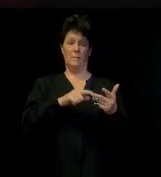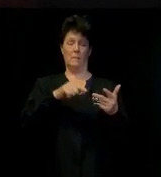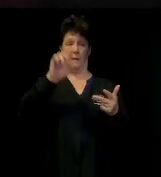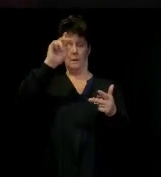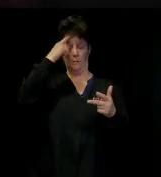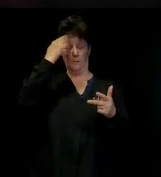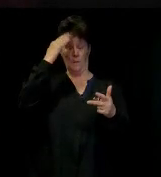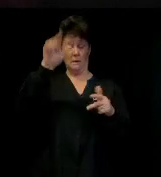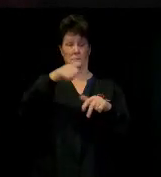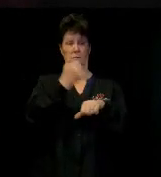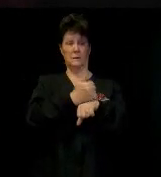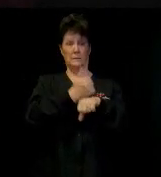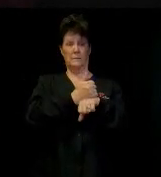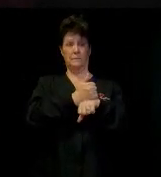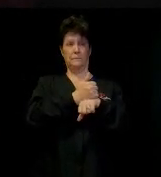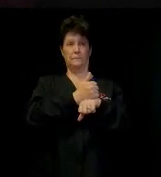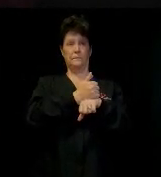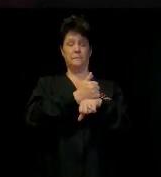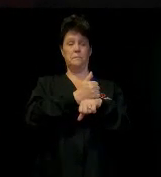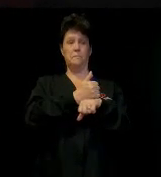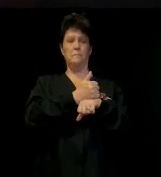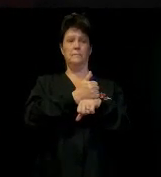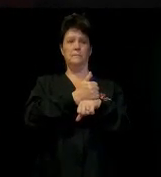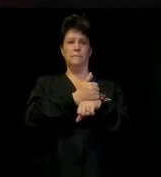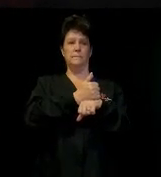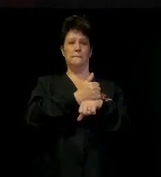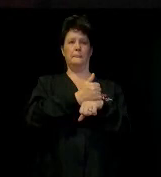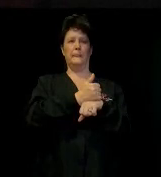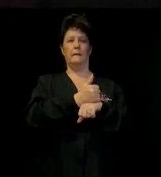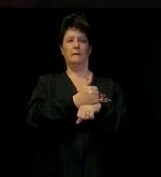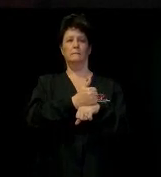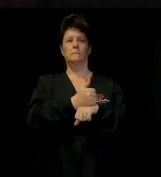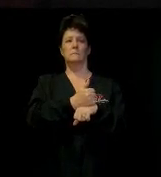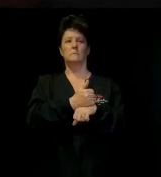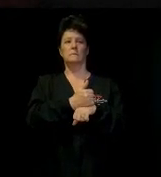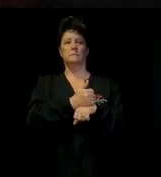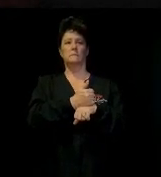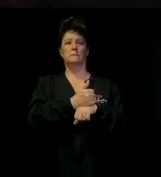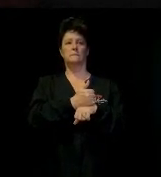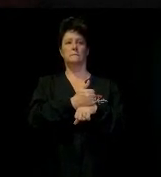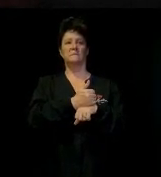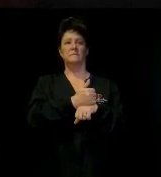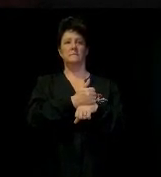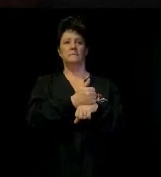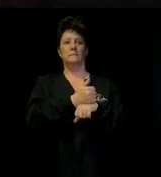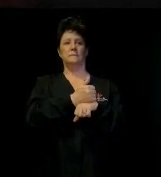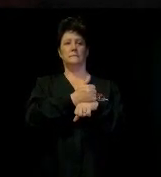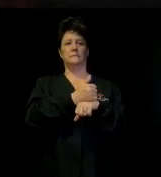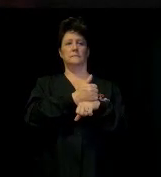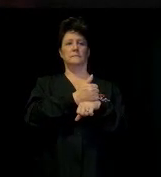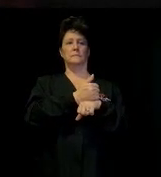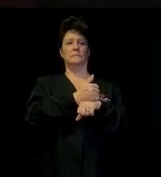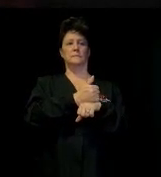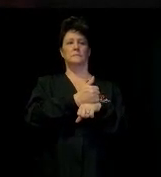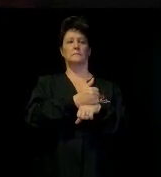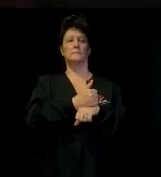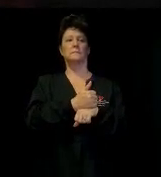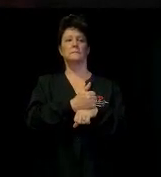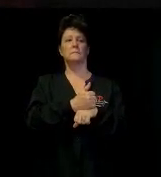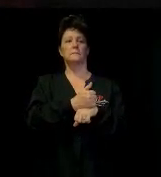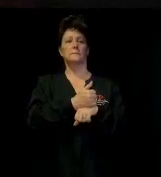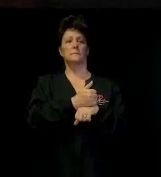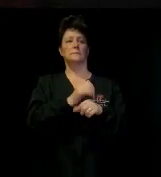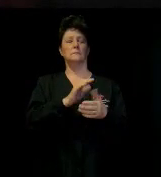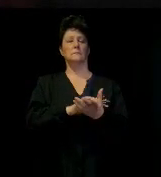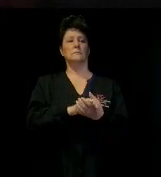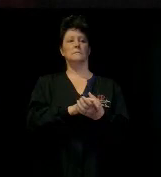that we understand, I'll go back to the top, and then we're going to go through a few practical stuff today. Everyone good? Amen. Makes sense? Everyone's following me? I'm not